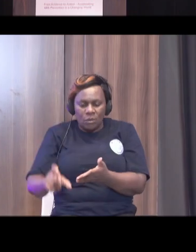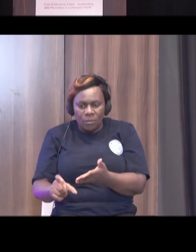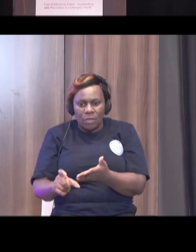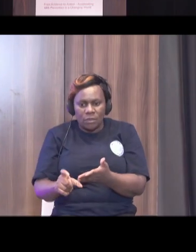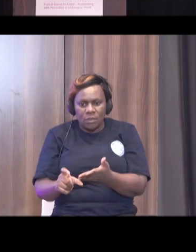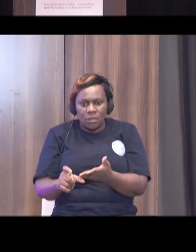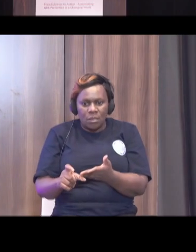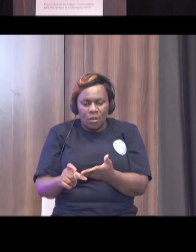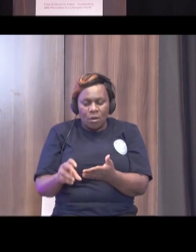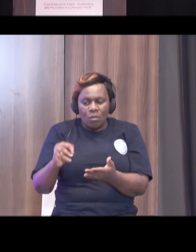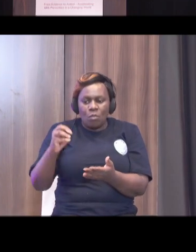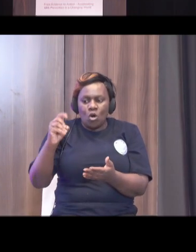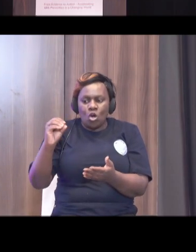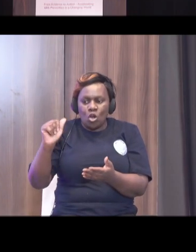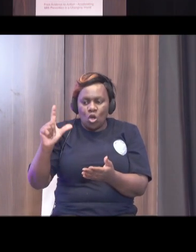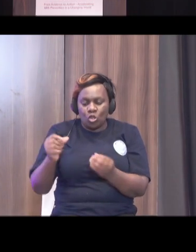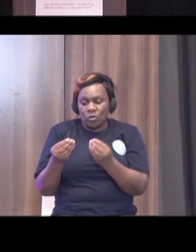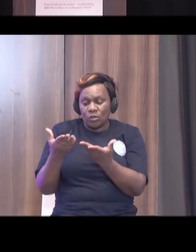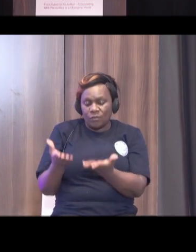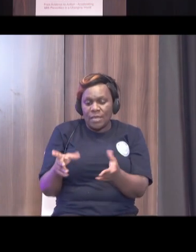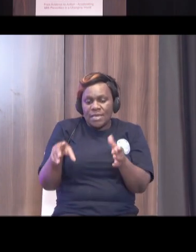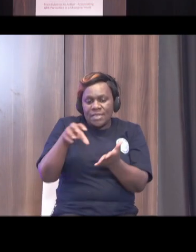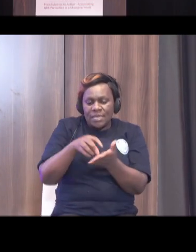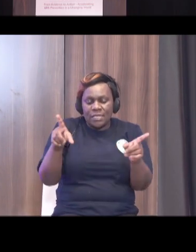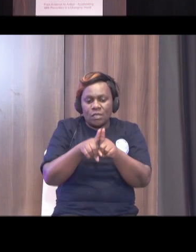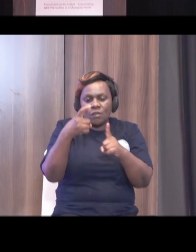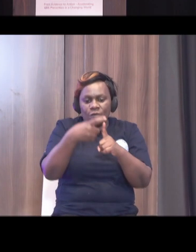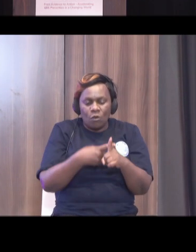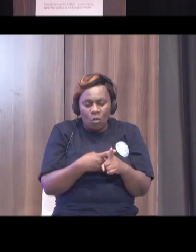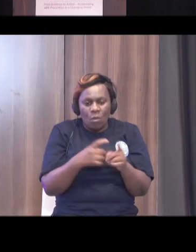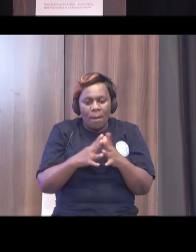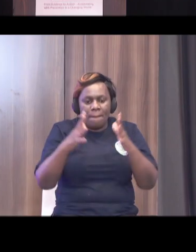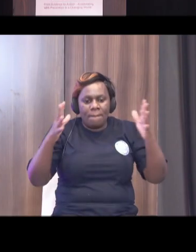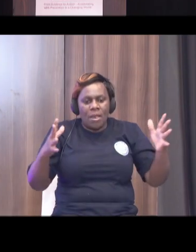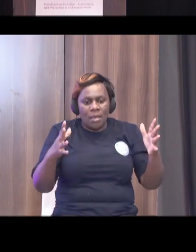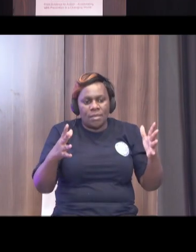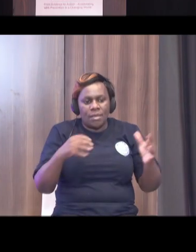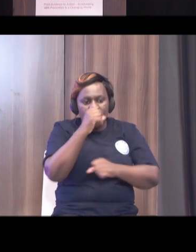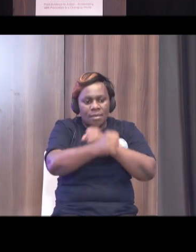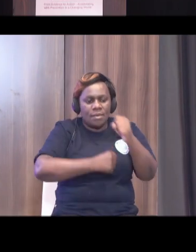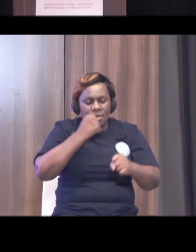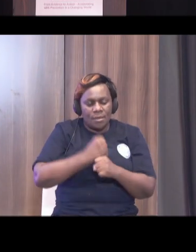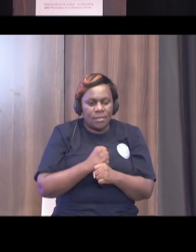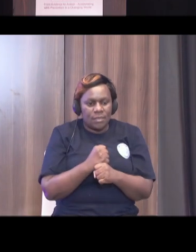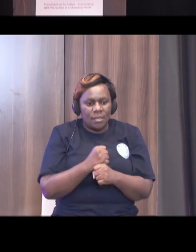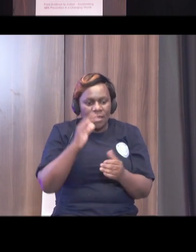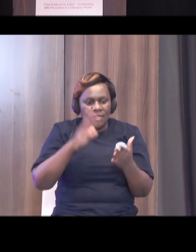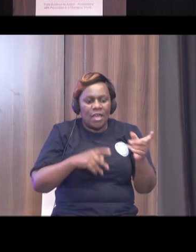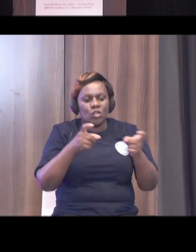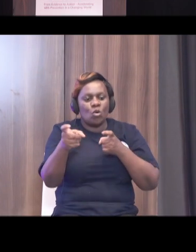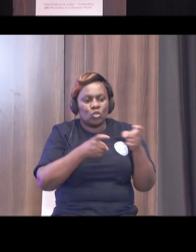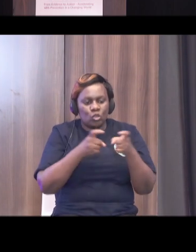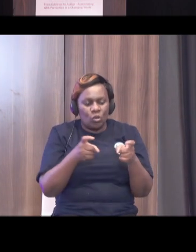CALM models to address that. And the cases also came from this wider span of years than the